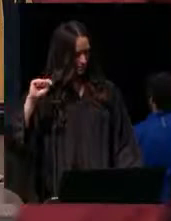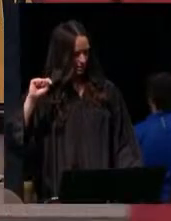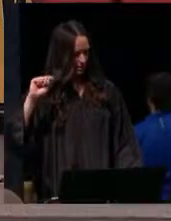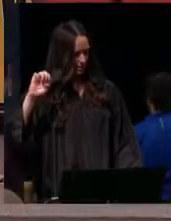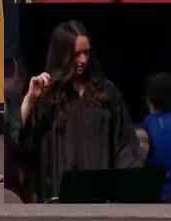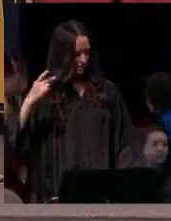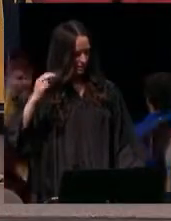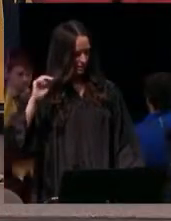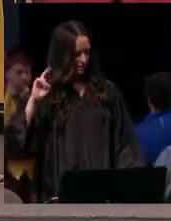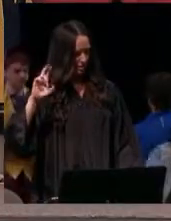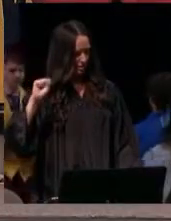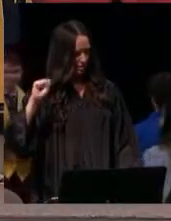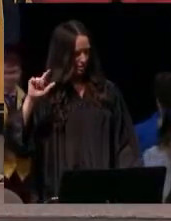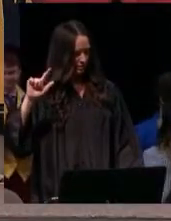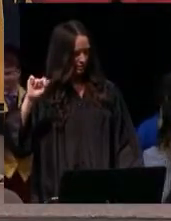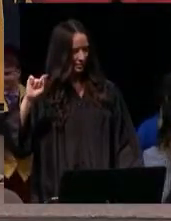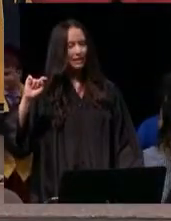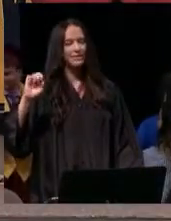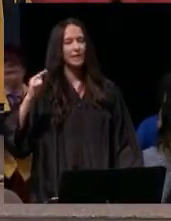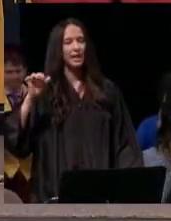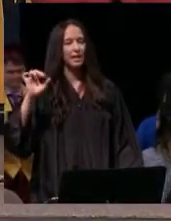Stephanus Latachan.